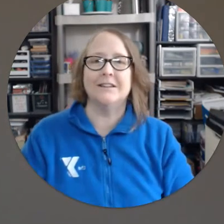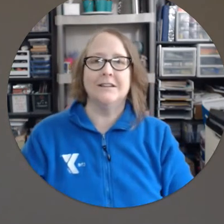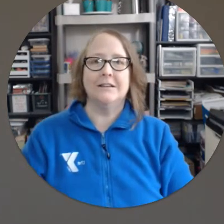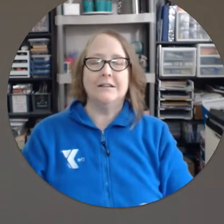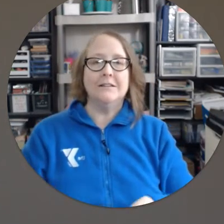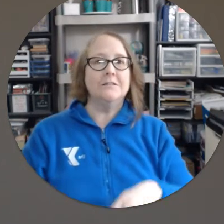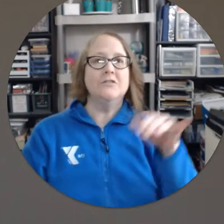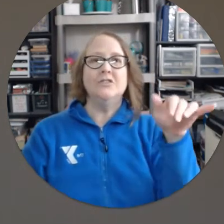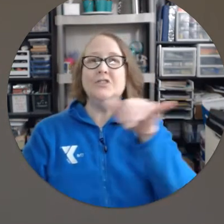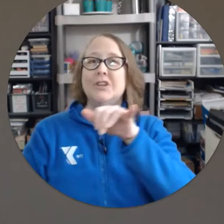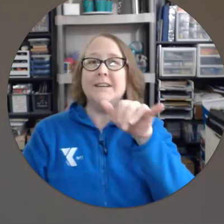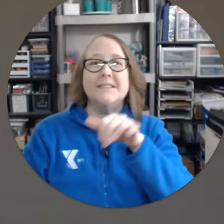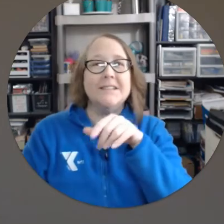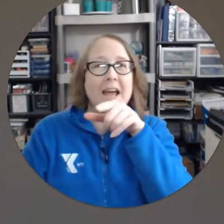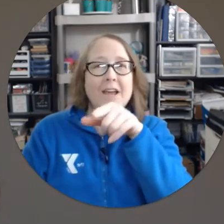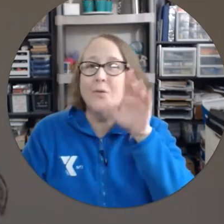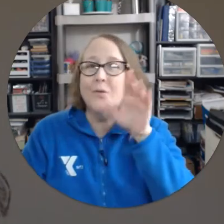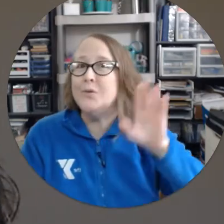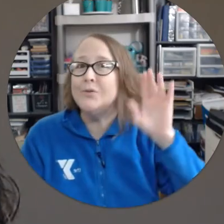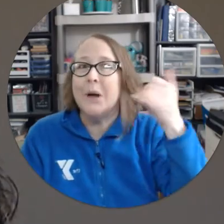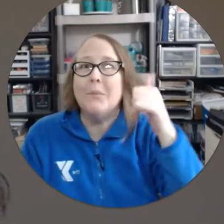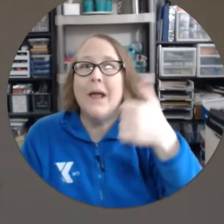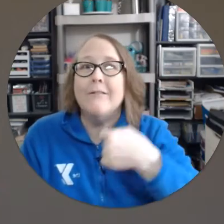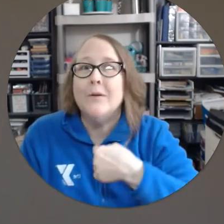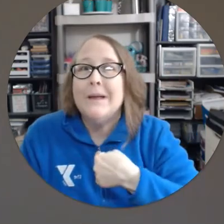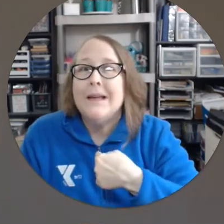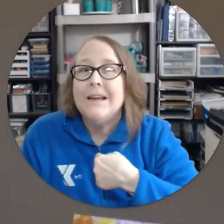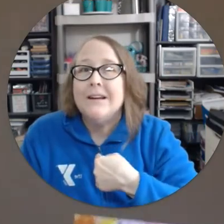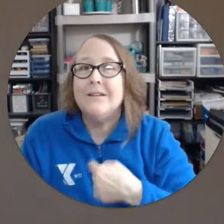just like you used to play for me."